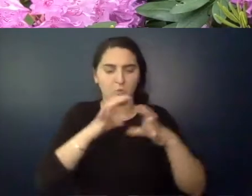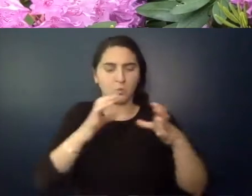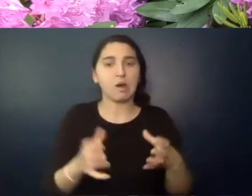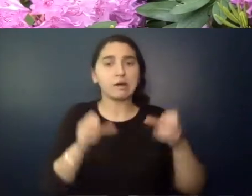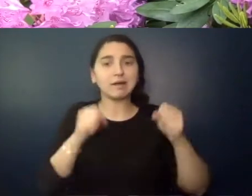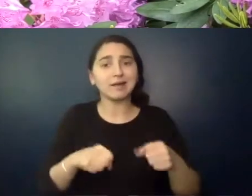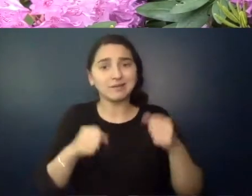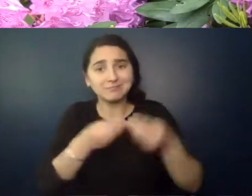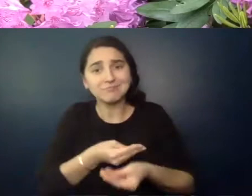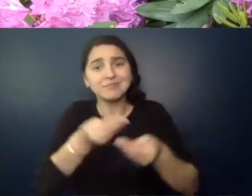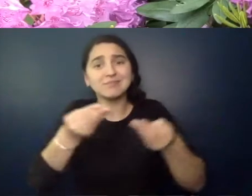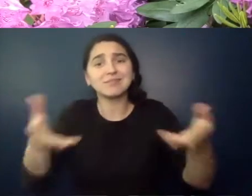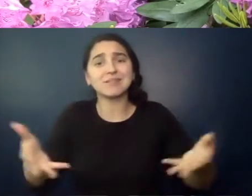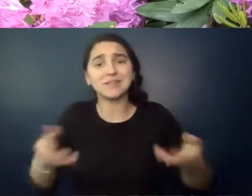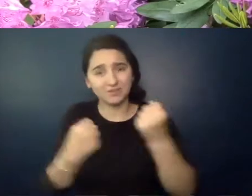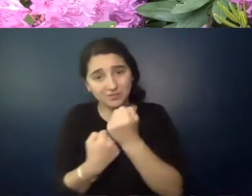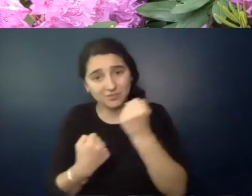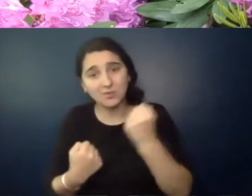need around the world.